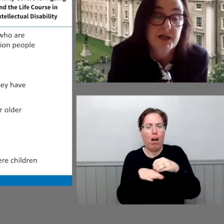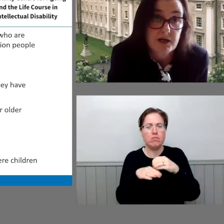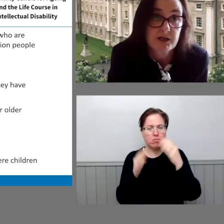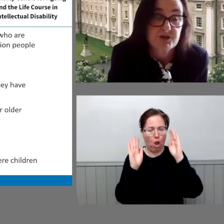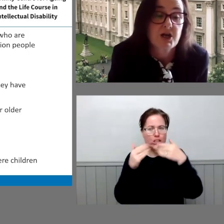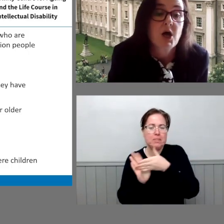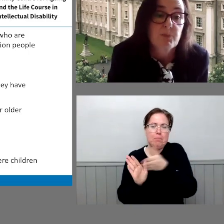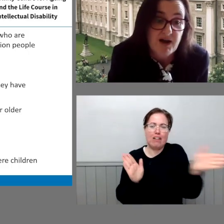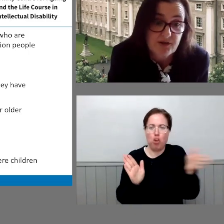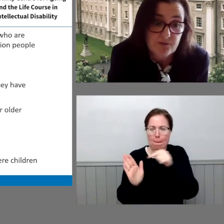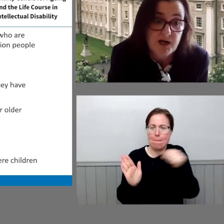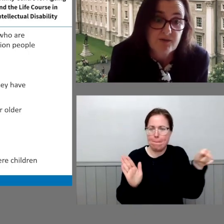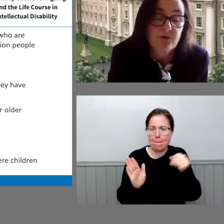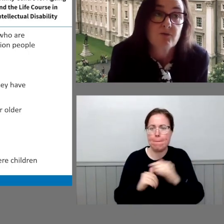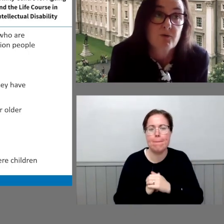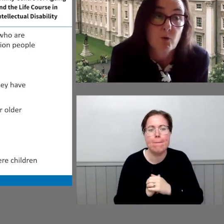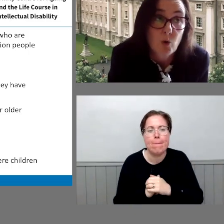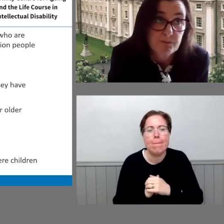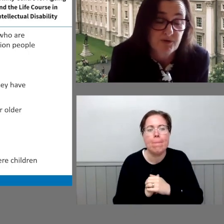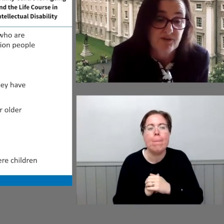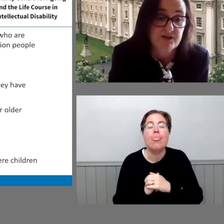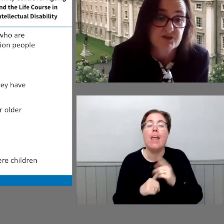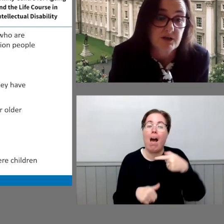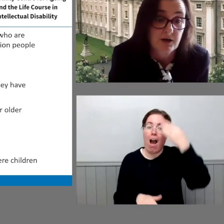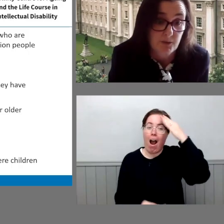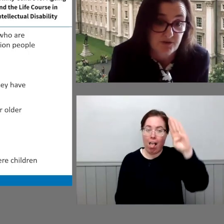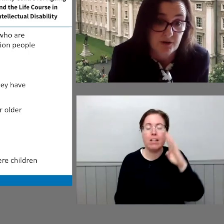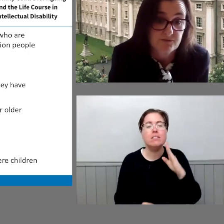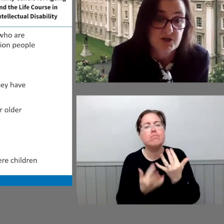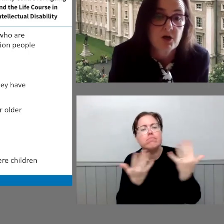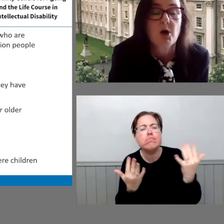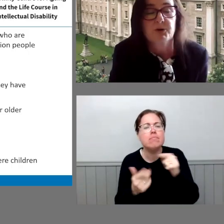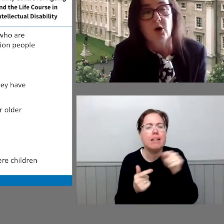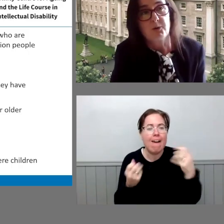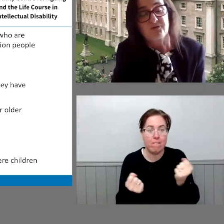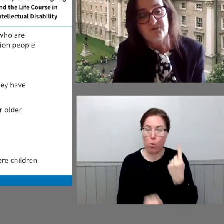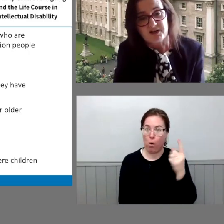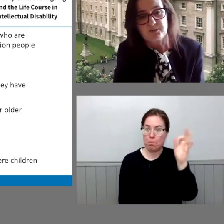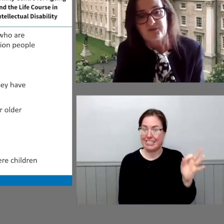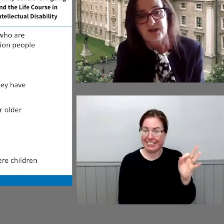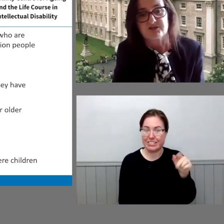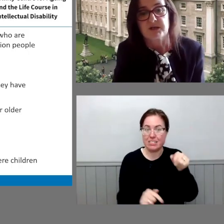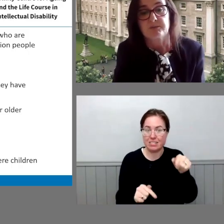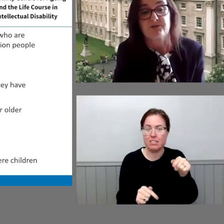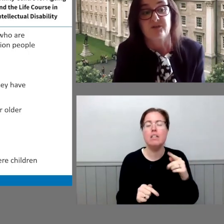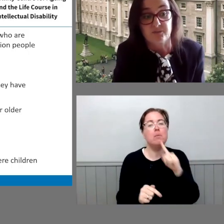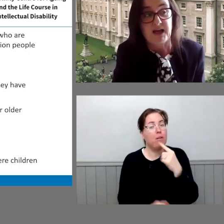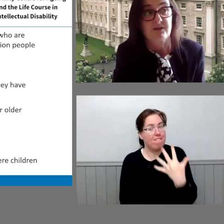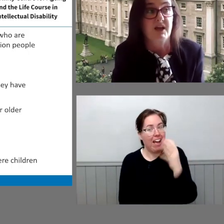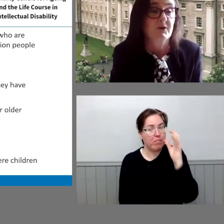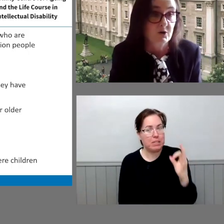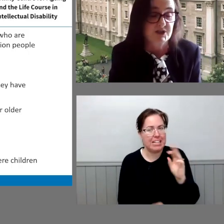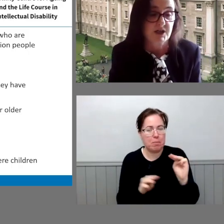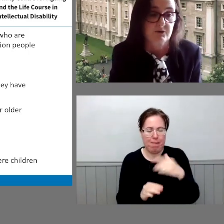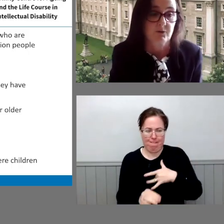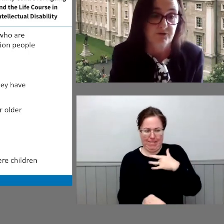In Ireland, prevalence rates of over 1% are observed, but almost 5% of people